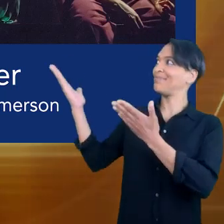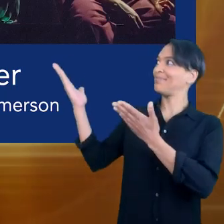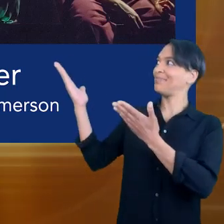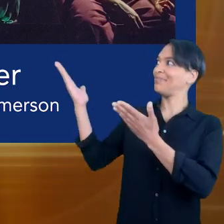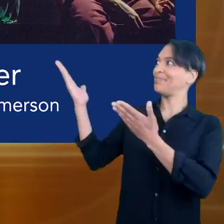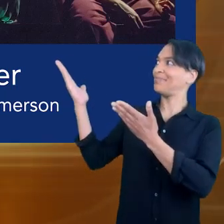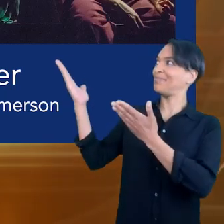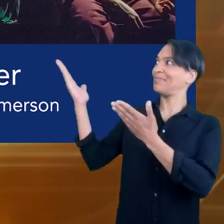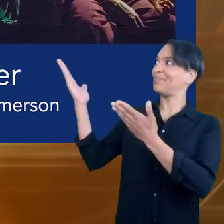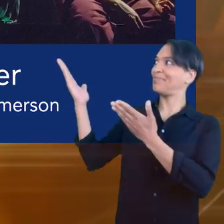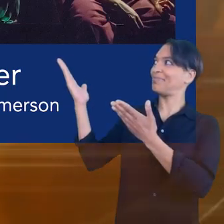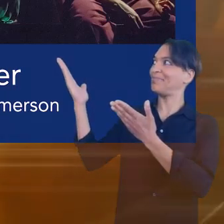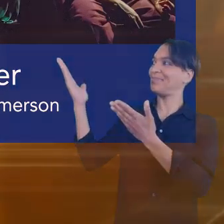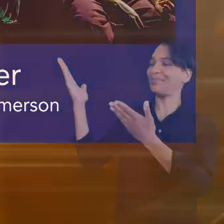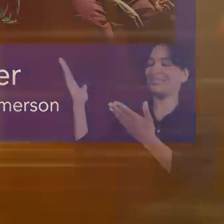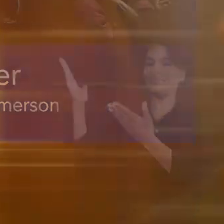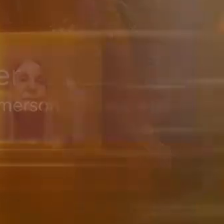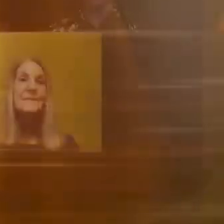Emerson.